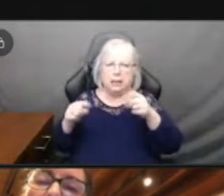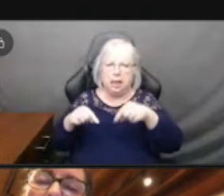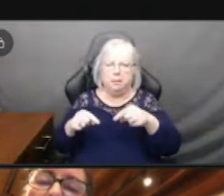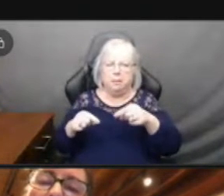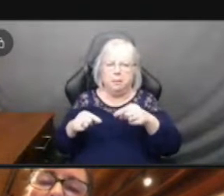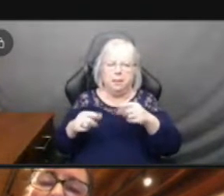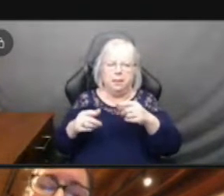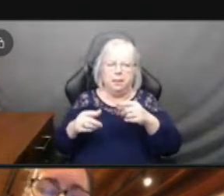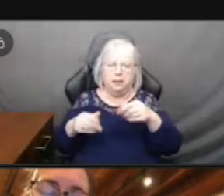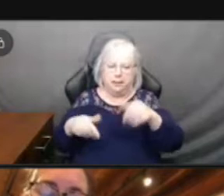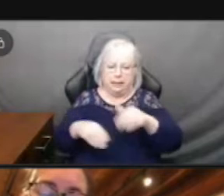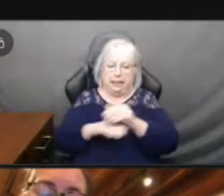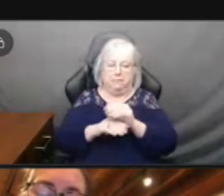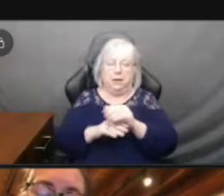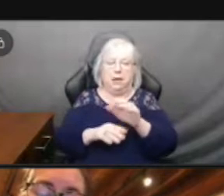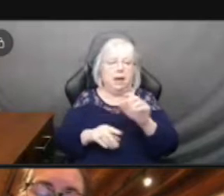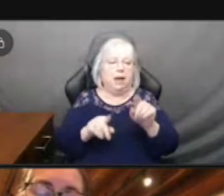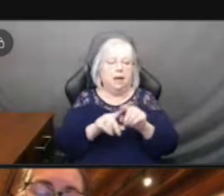As Bob said,